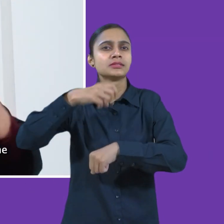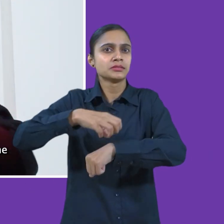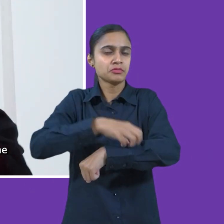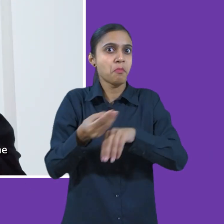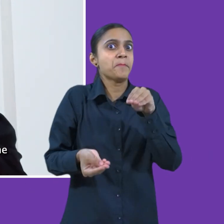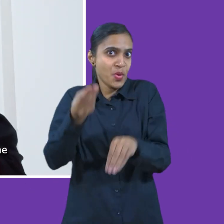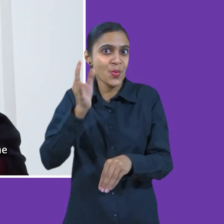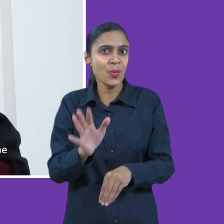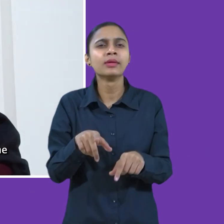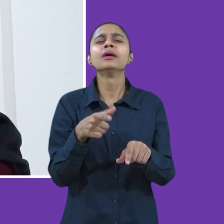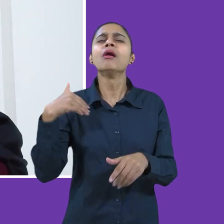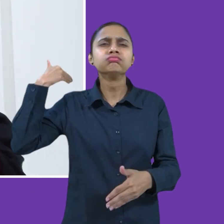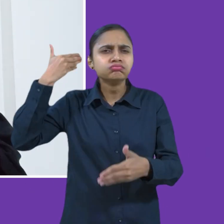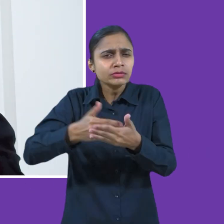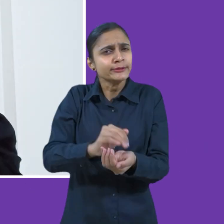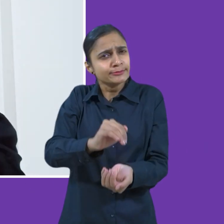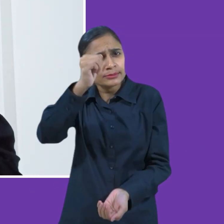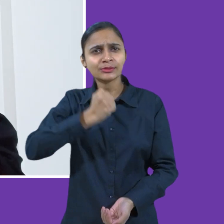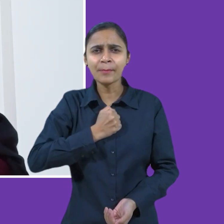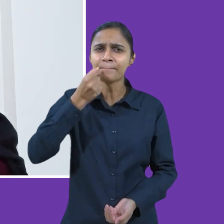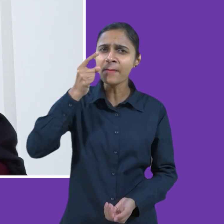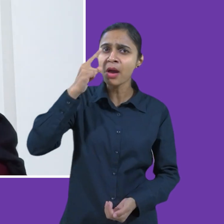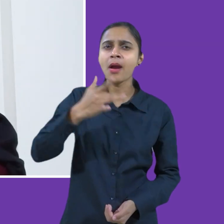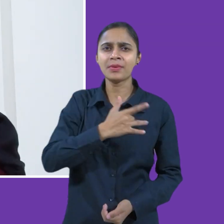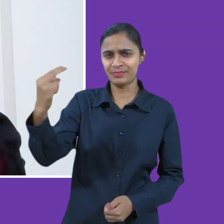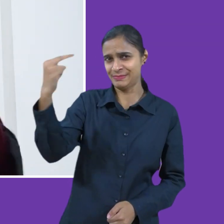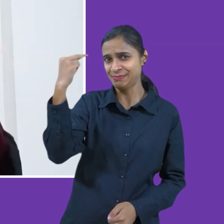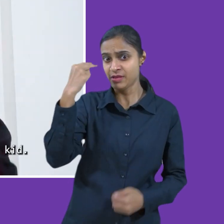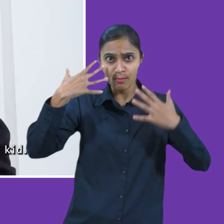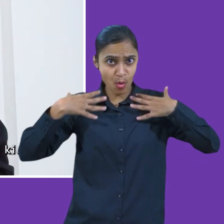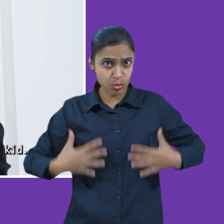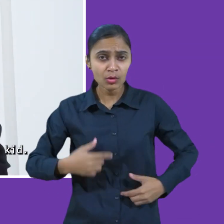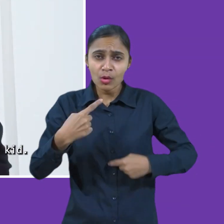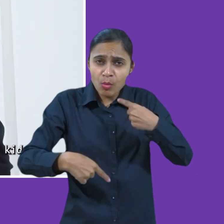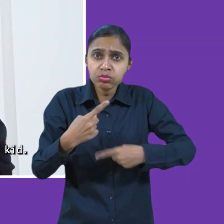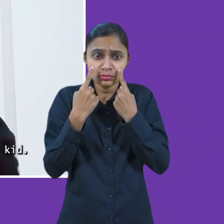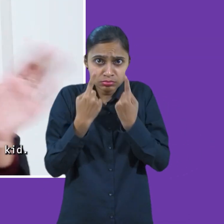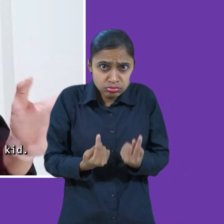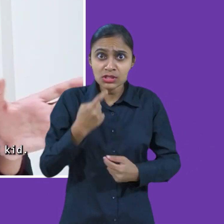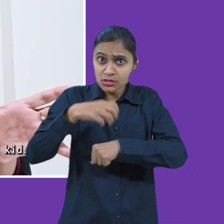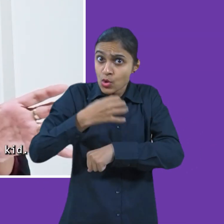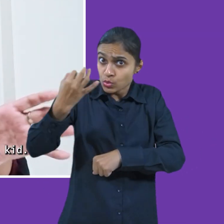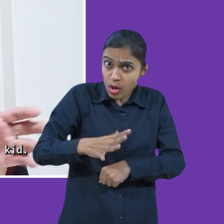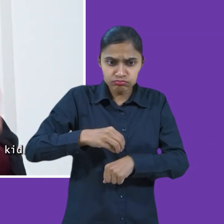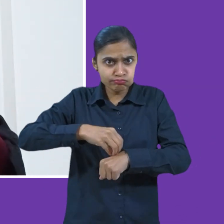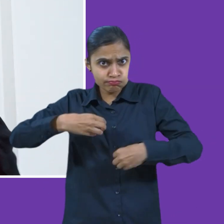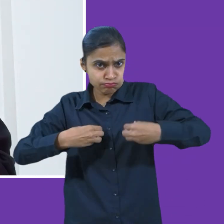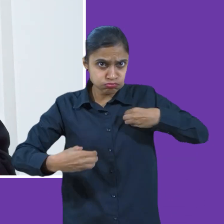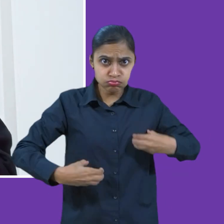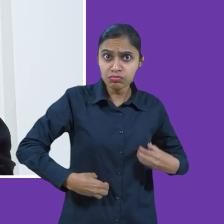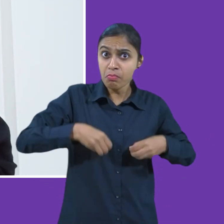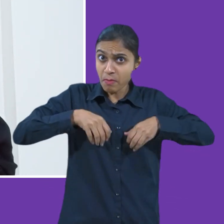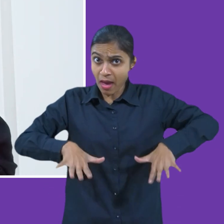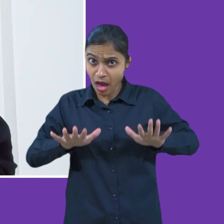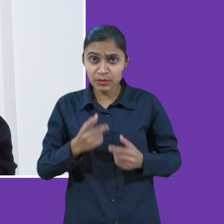generally I would observe my body, my patches. It was a habit for me. Even my parents would do that as a kid. That time I would be annoyed, but then it